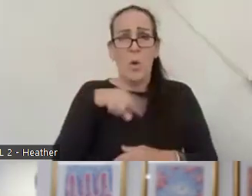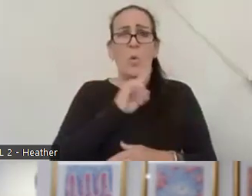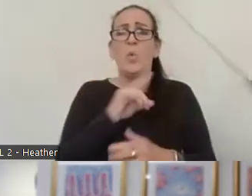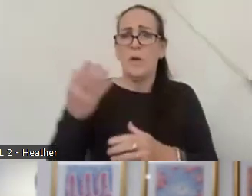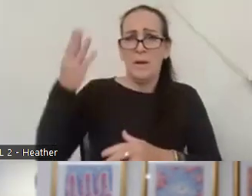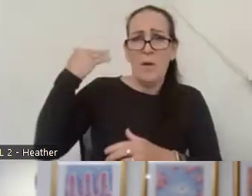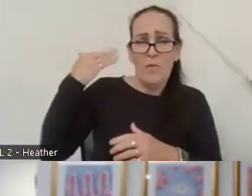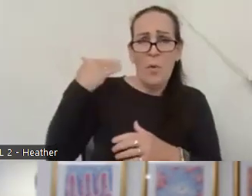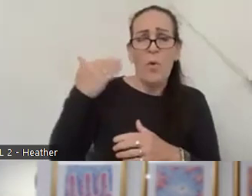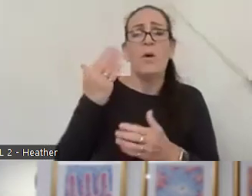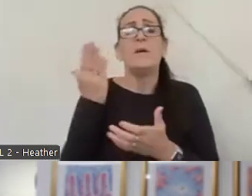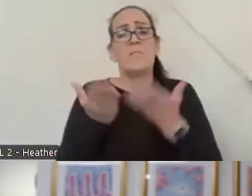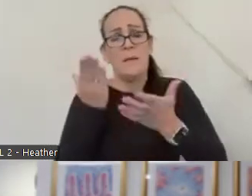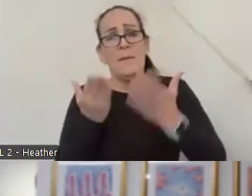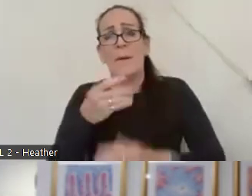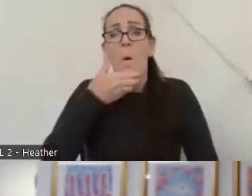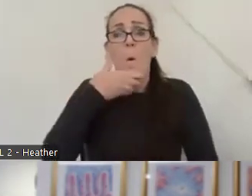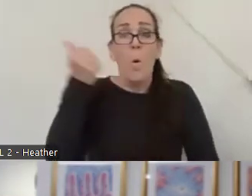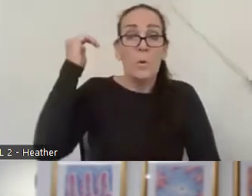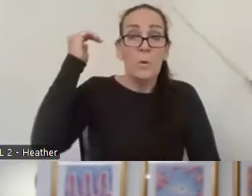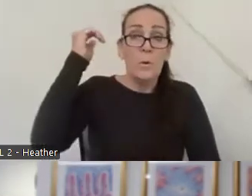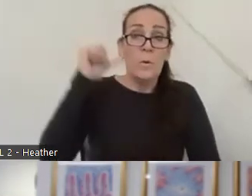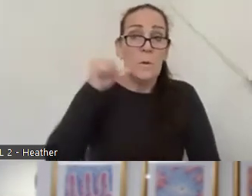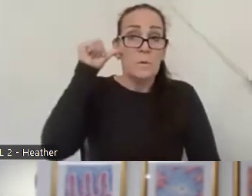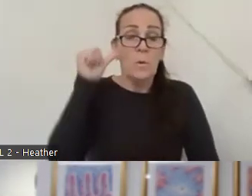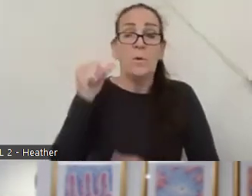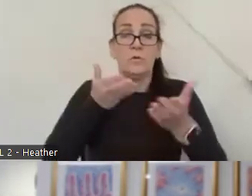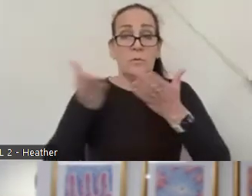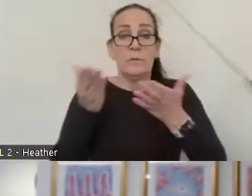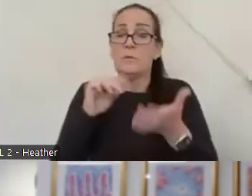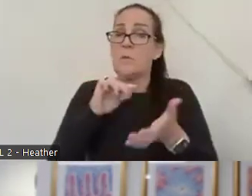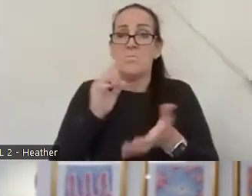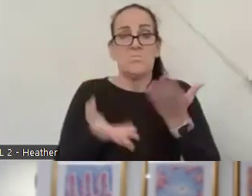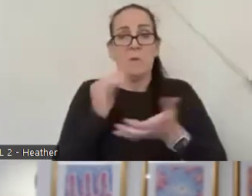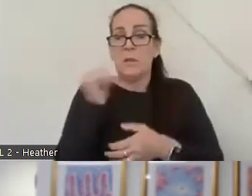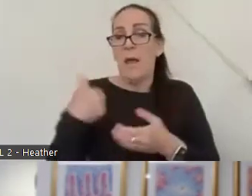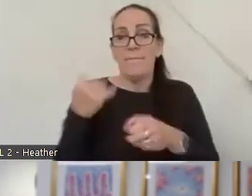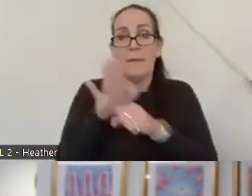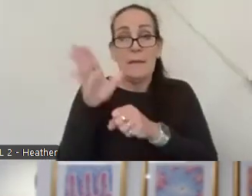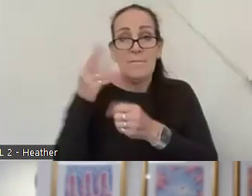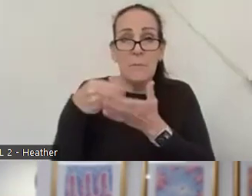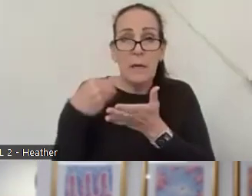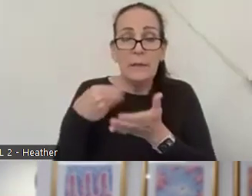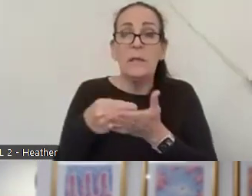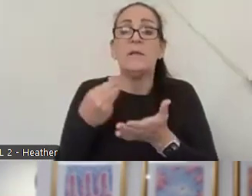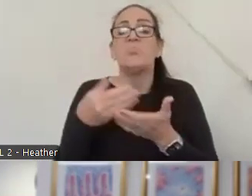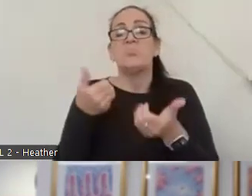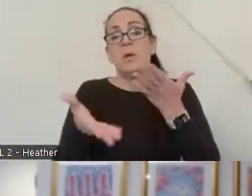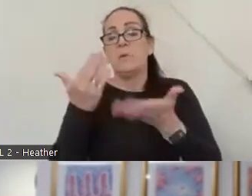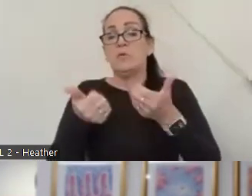older adult services not getting adequate funding, especially for prevention and early